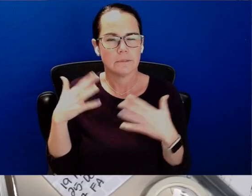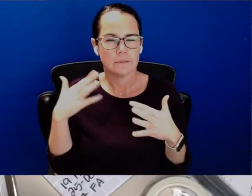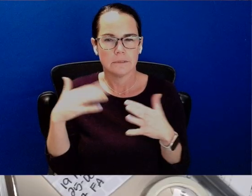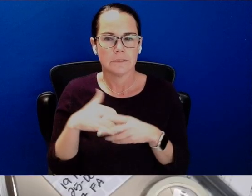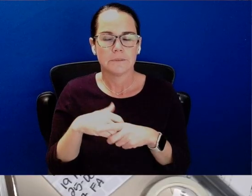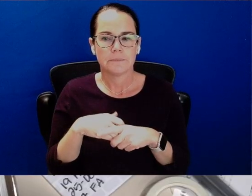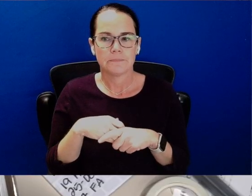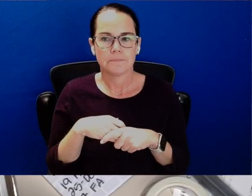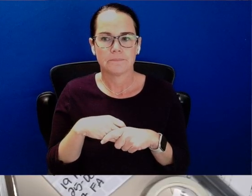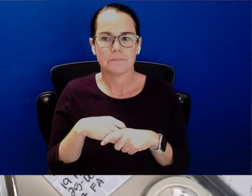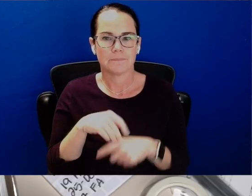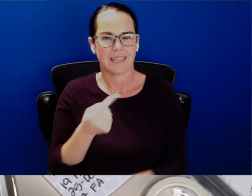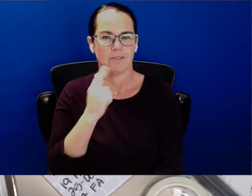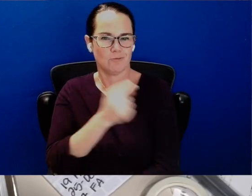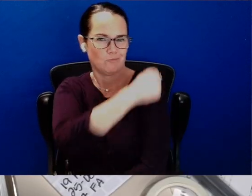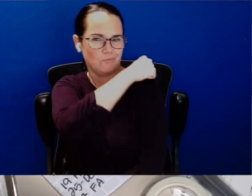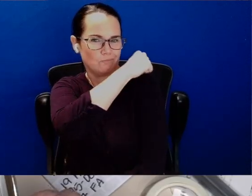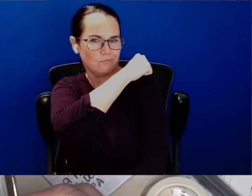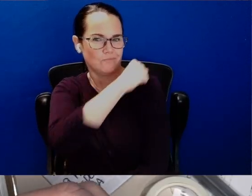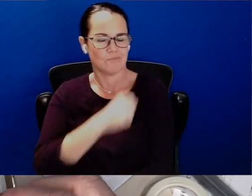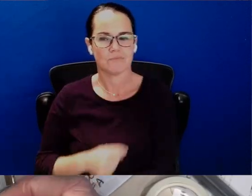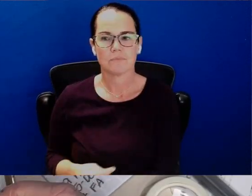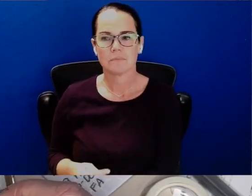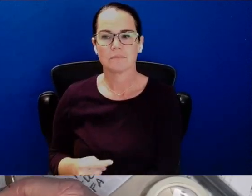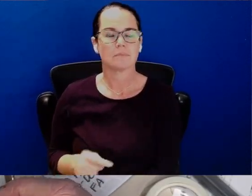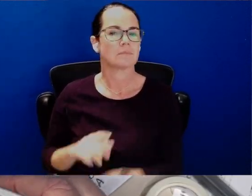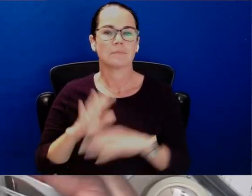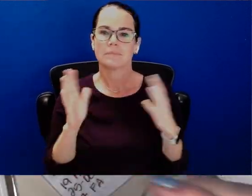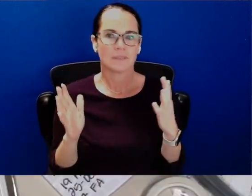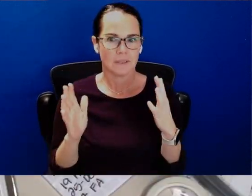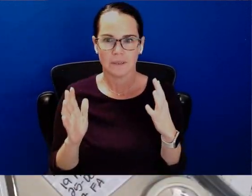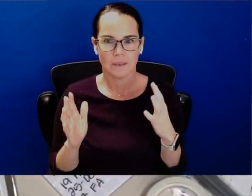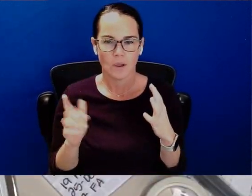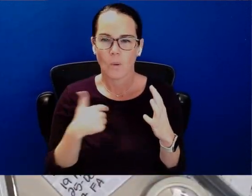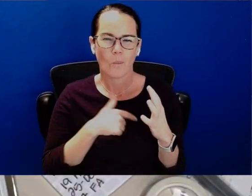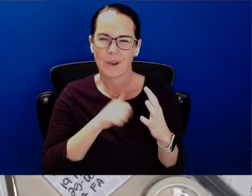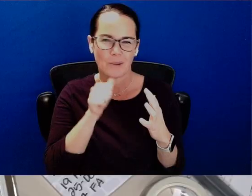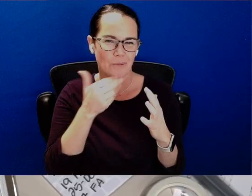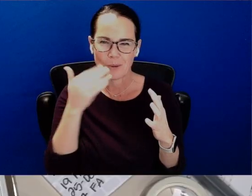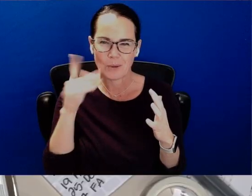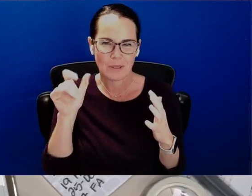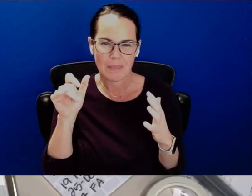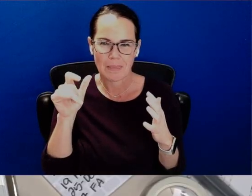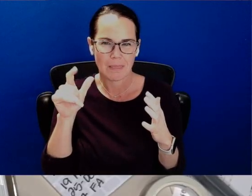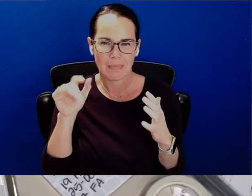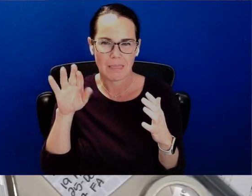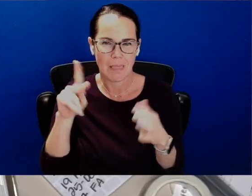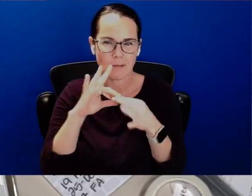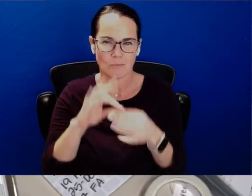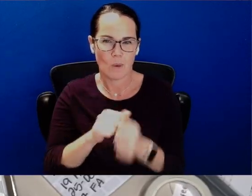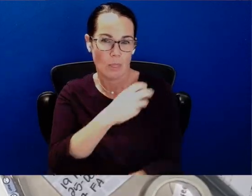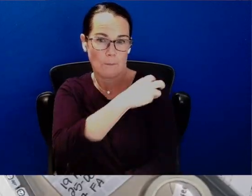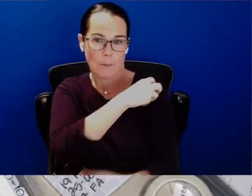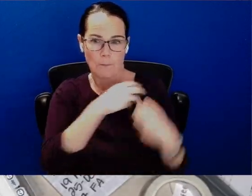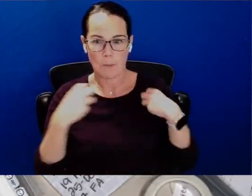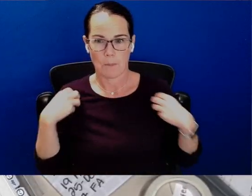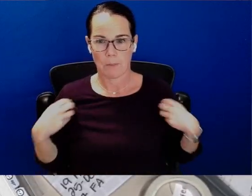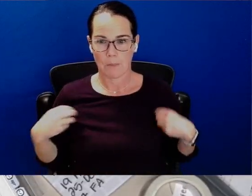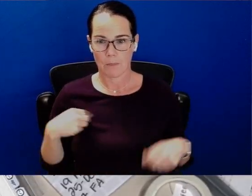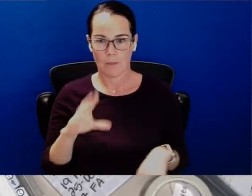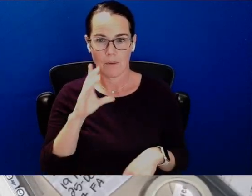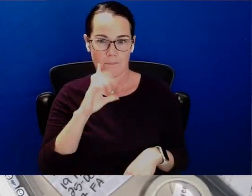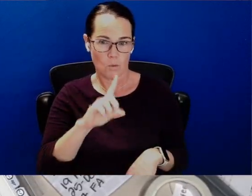from his back. We don't have very good luck with lumps and bumps in our